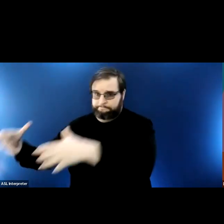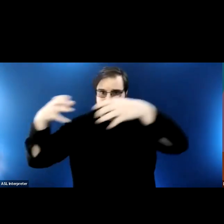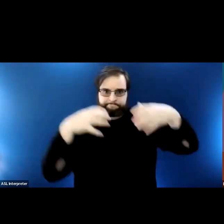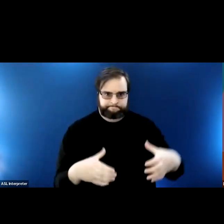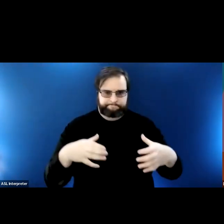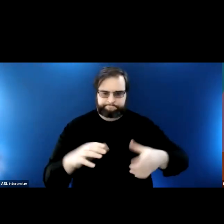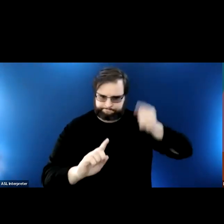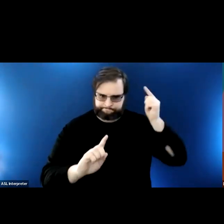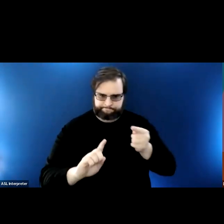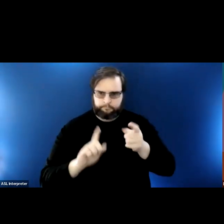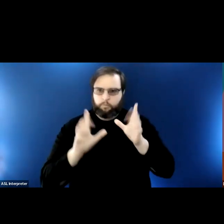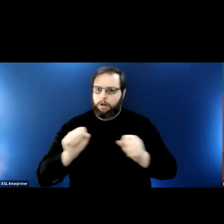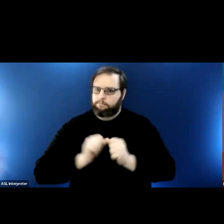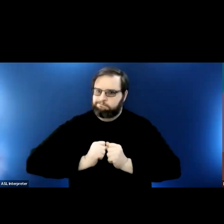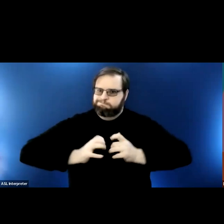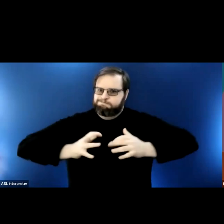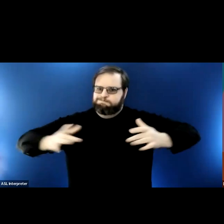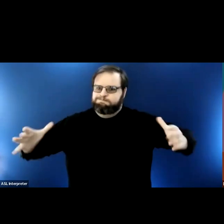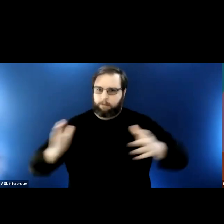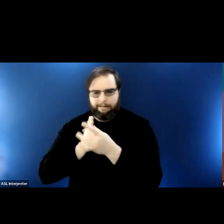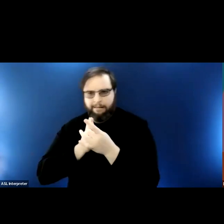need them to thrive and to lead.